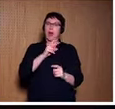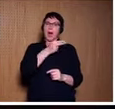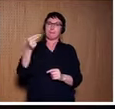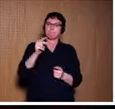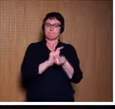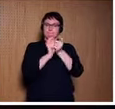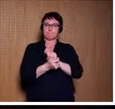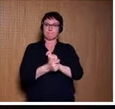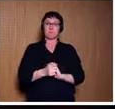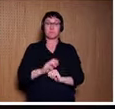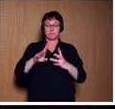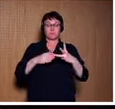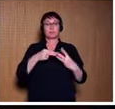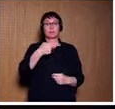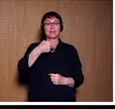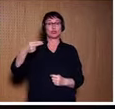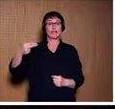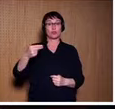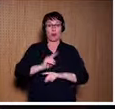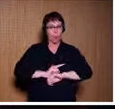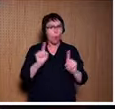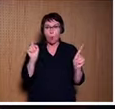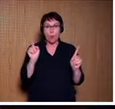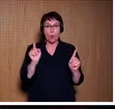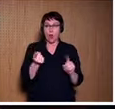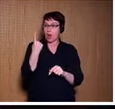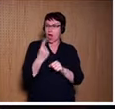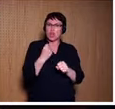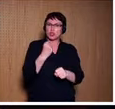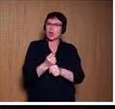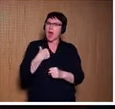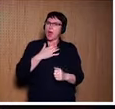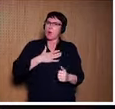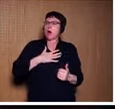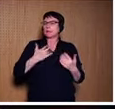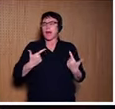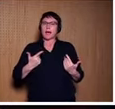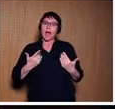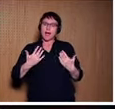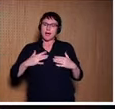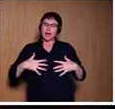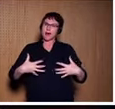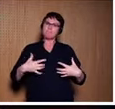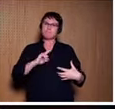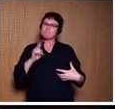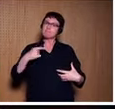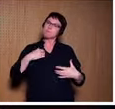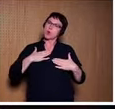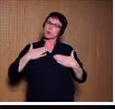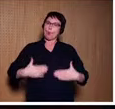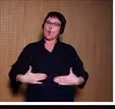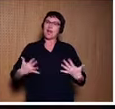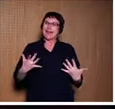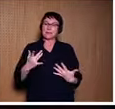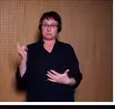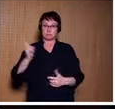for gender-affirming plastic surgery only last year. I mean, you wonder who comes up with something like that. And then in the US,